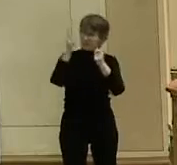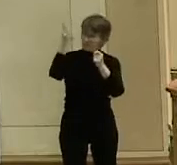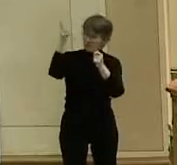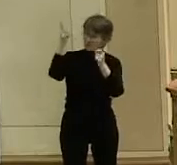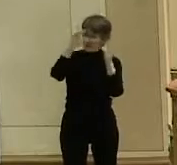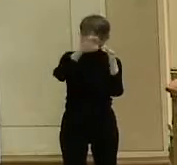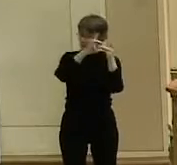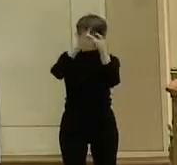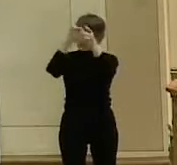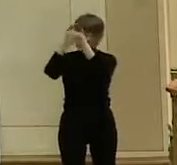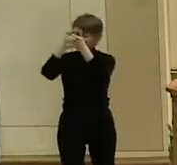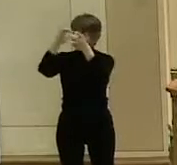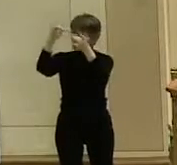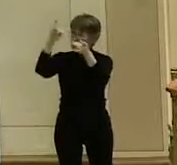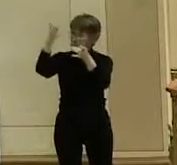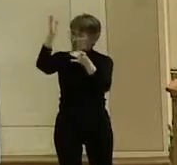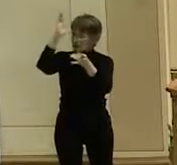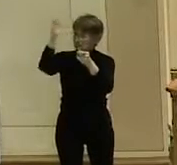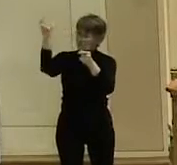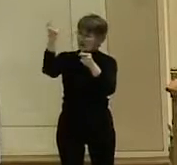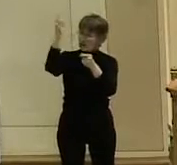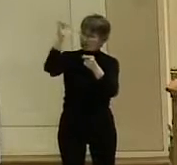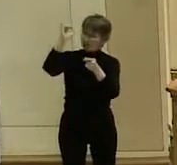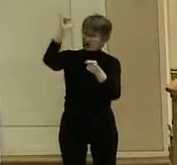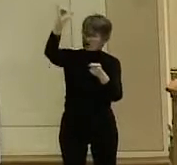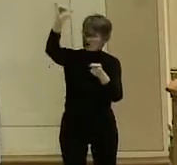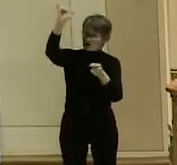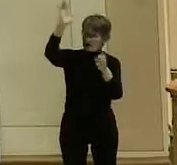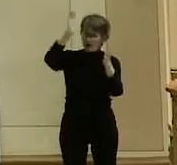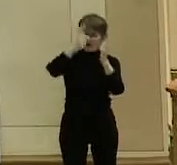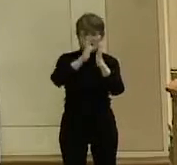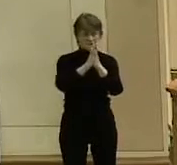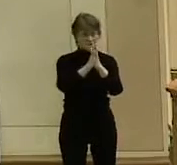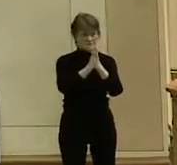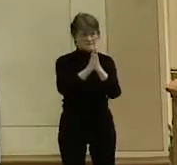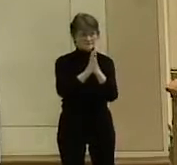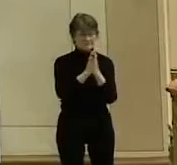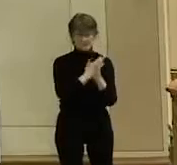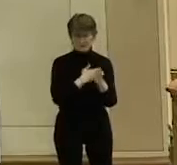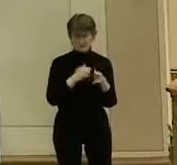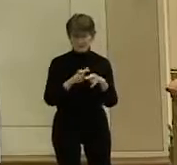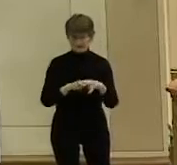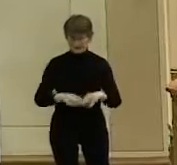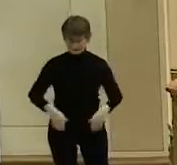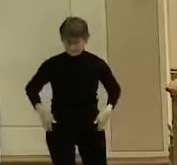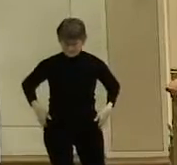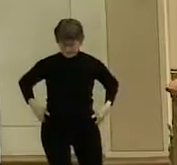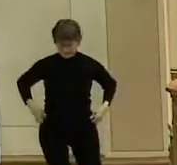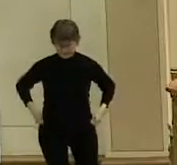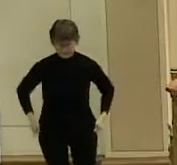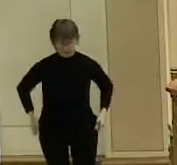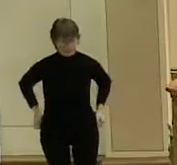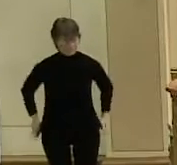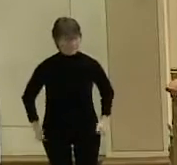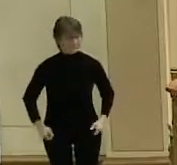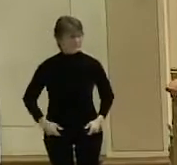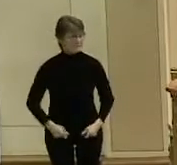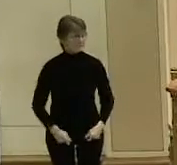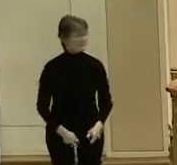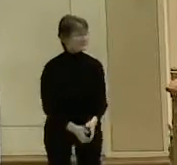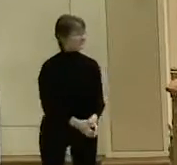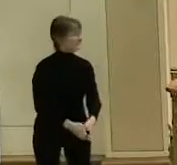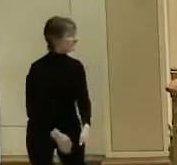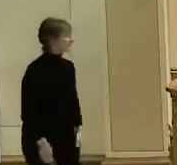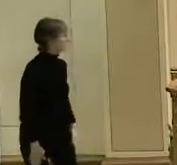of the Holy Spirit, God forever and ever. Amen. Please be seated now for our readings.